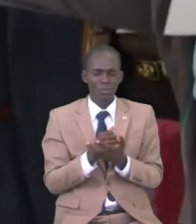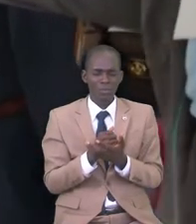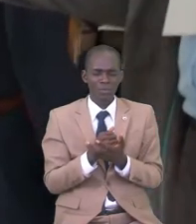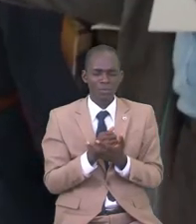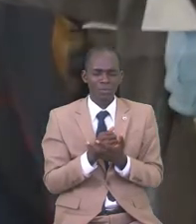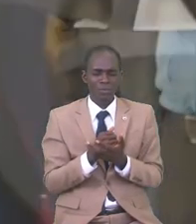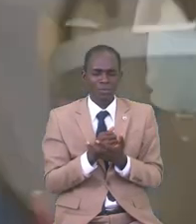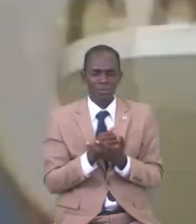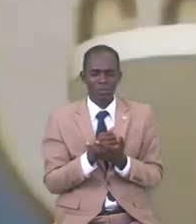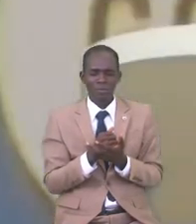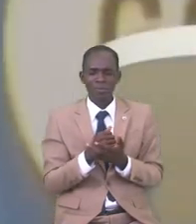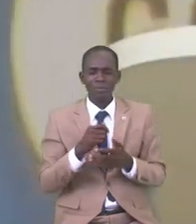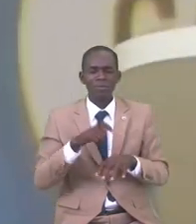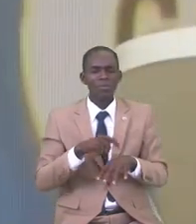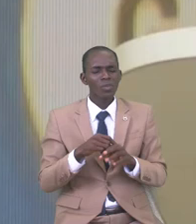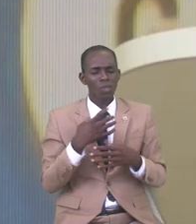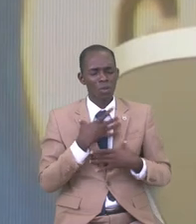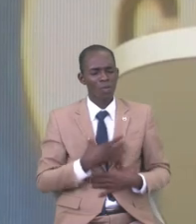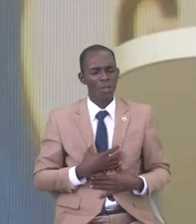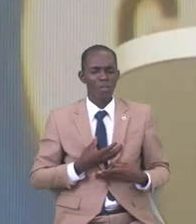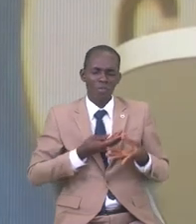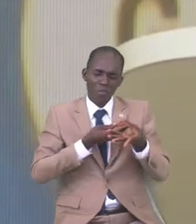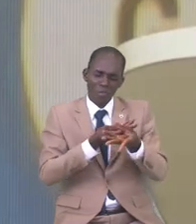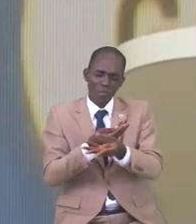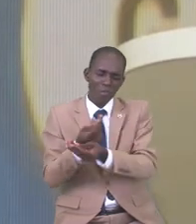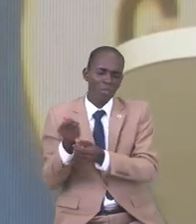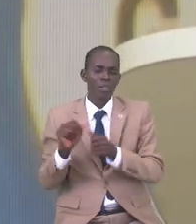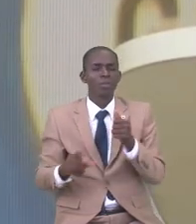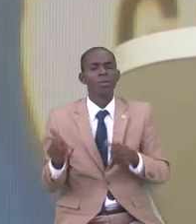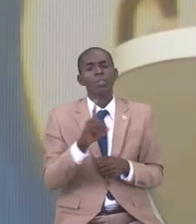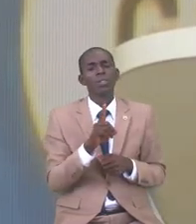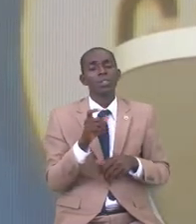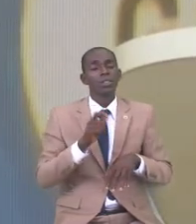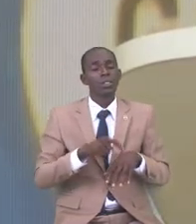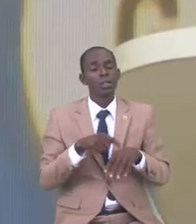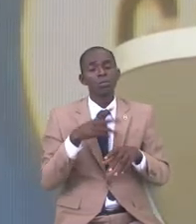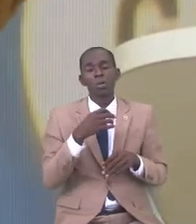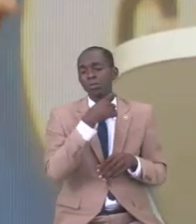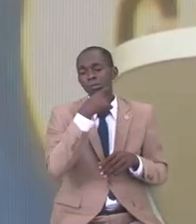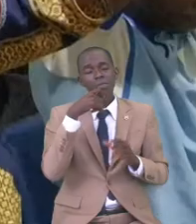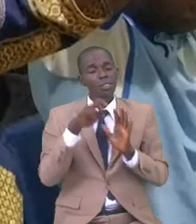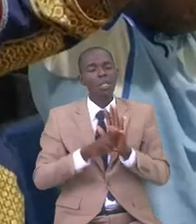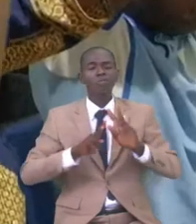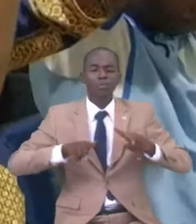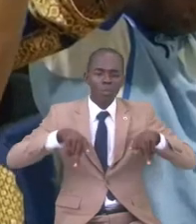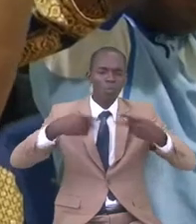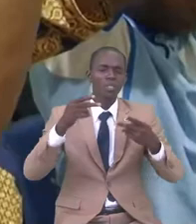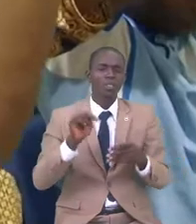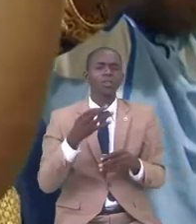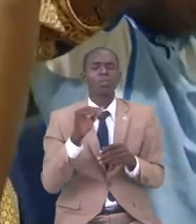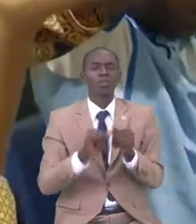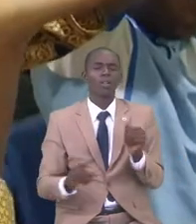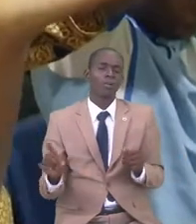Time of famine, feed everyone. Time of drought, supply the need of